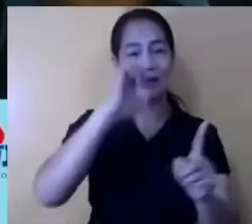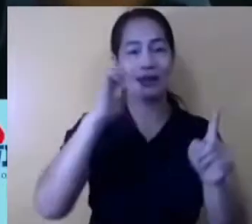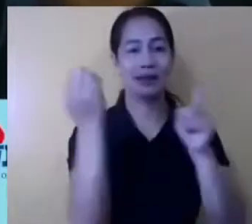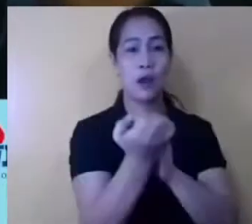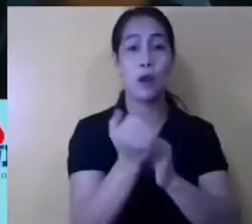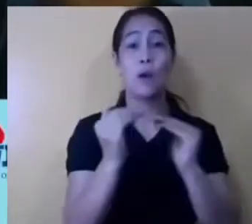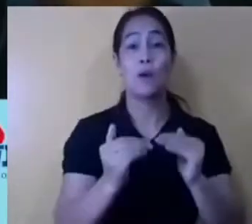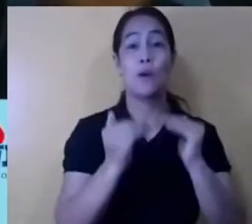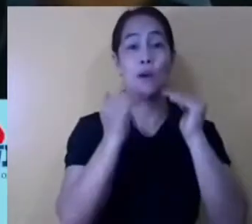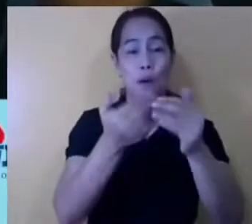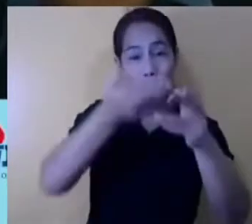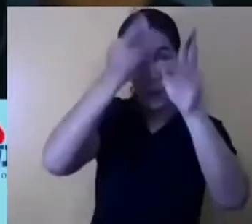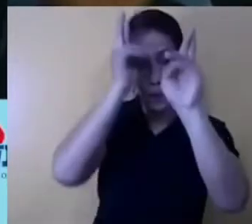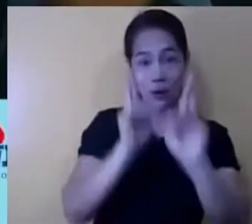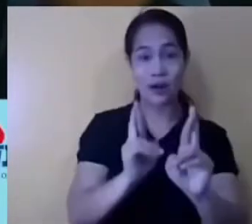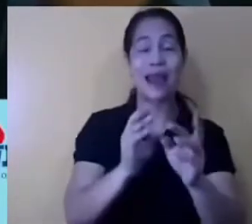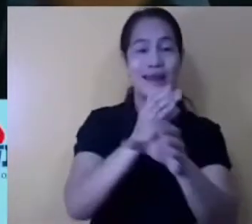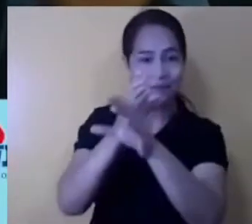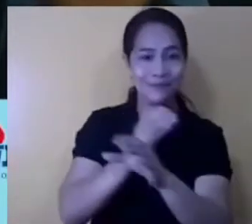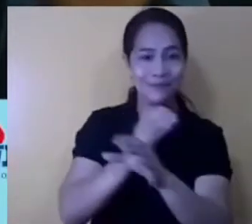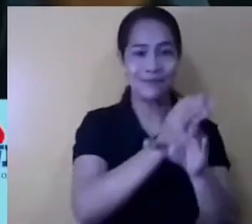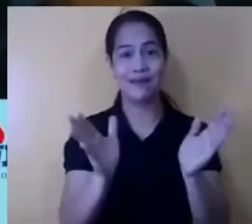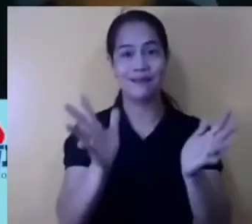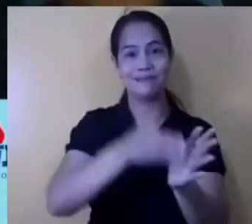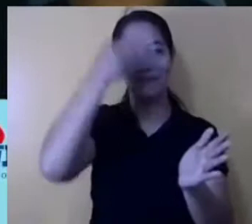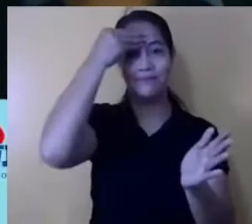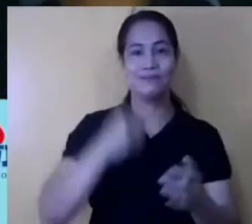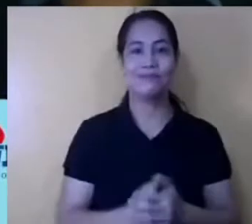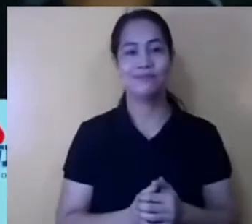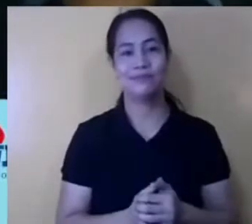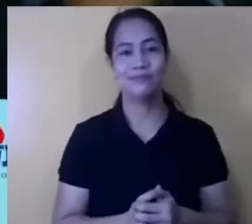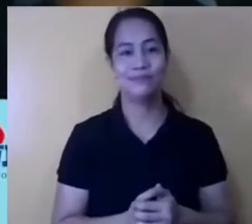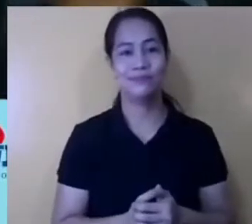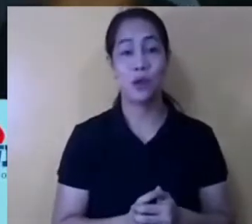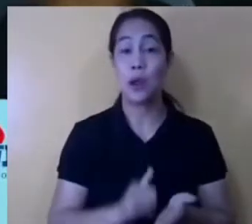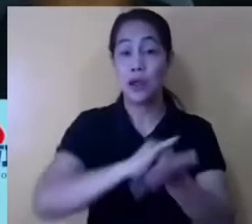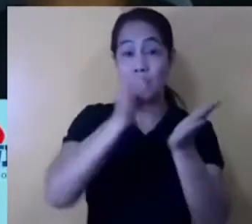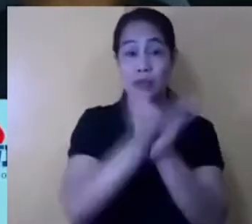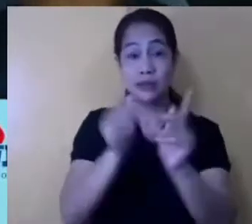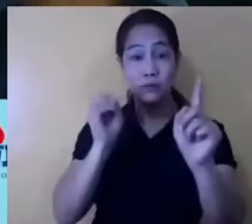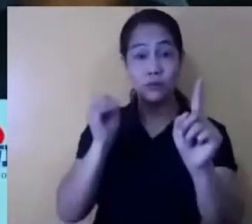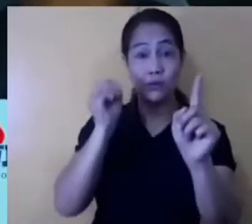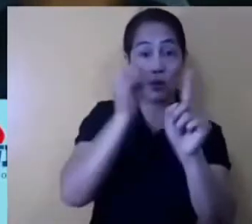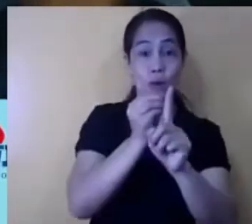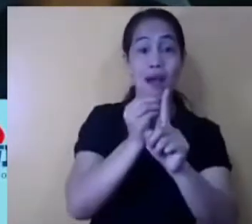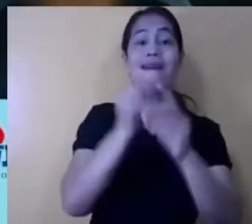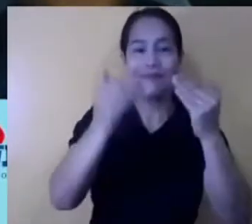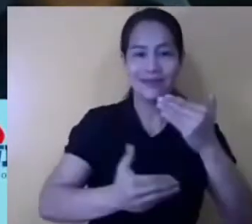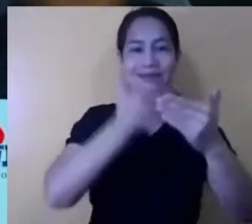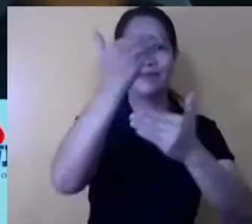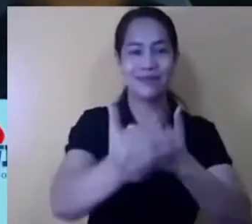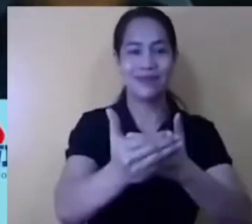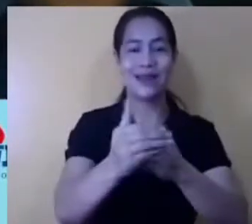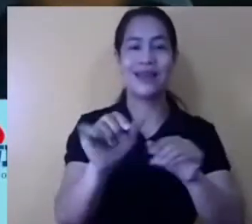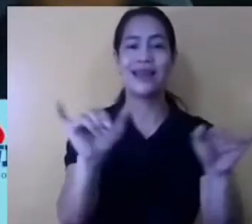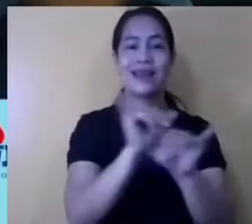respect, and care to encourage learning. These objectives also follow the same set of means of